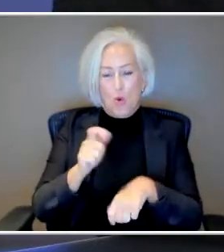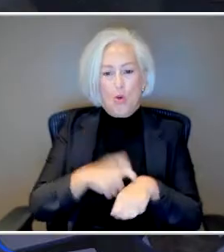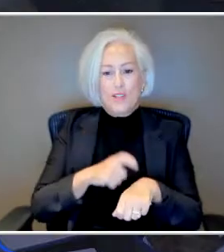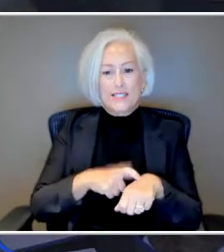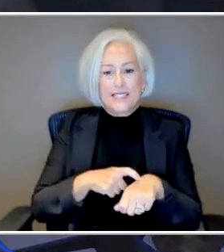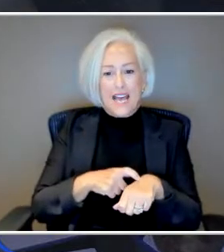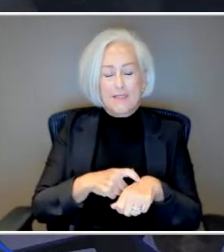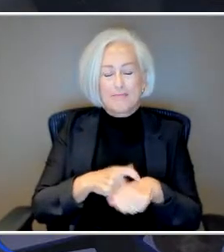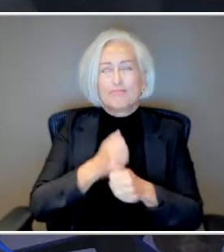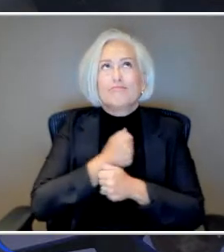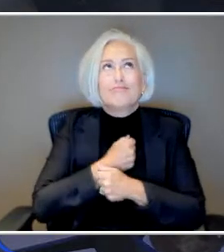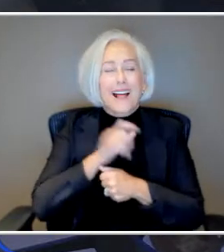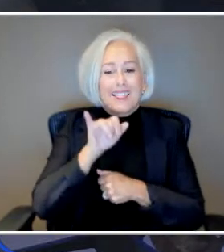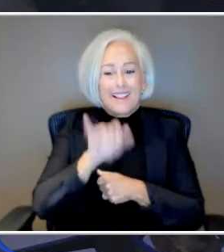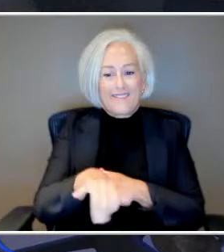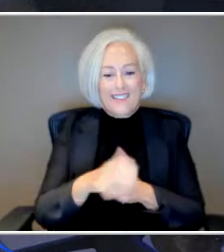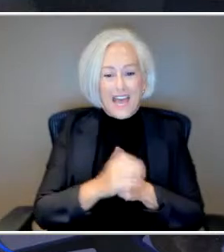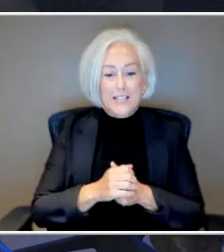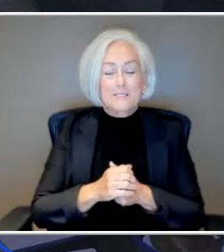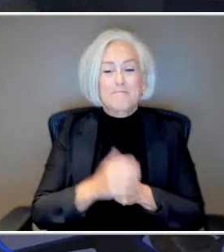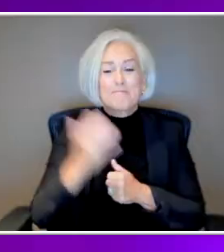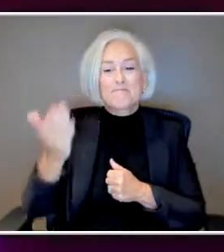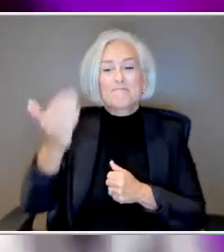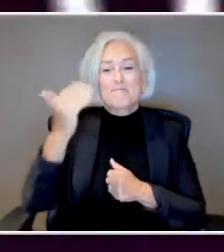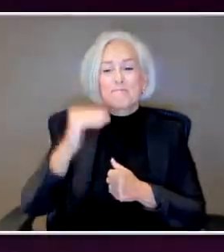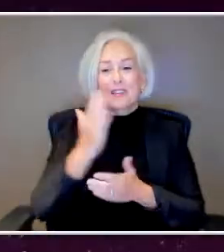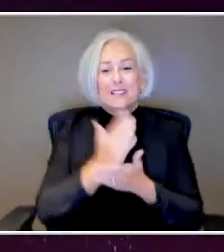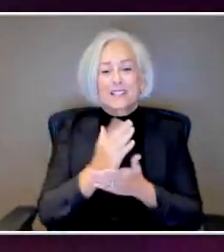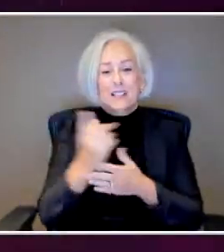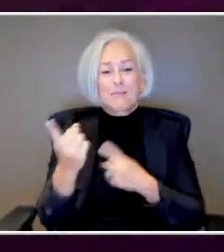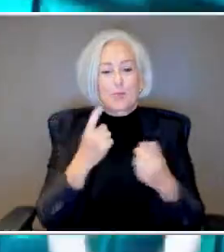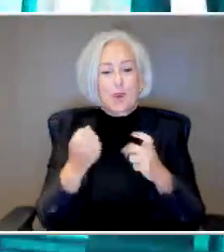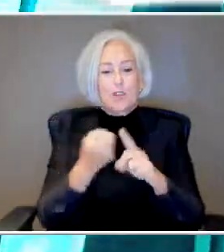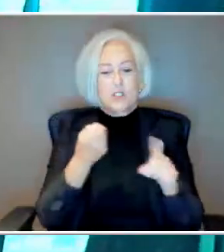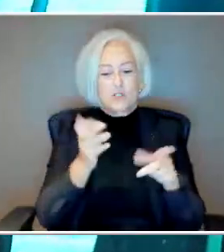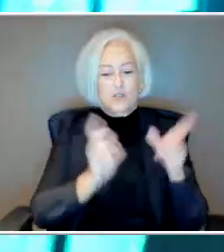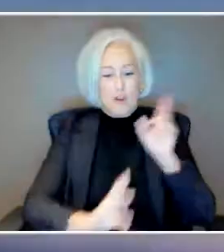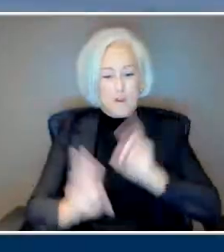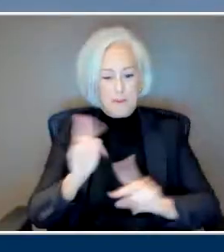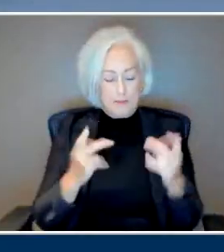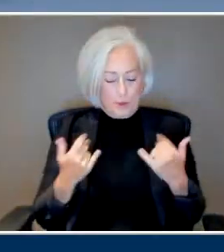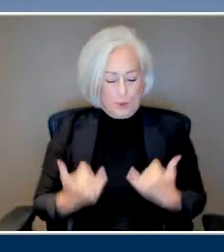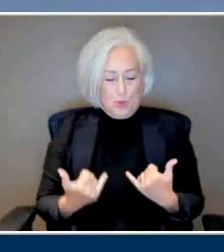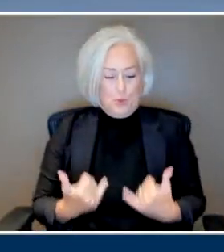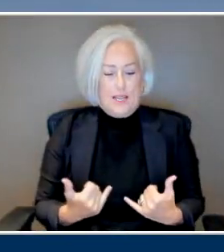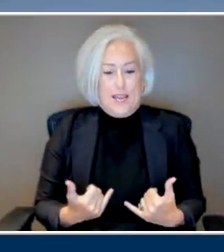love that. I want to get to some questions from our viewers, if we can today.